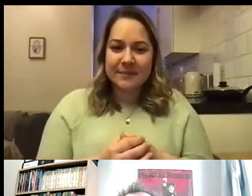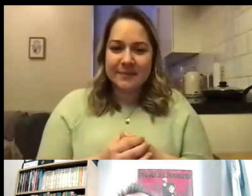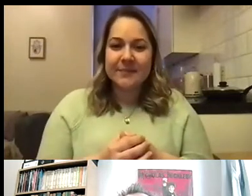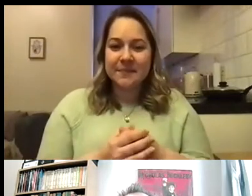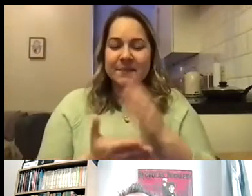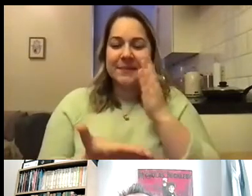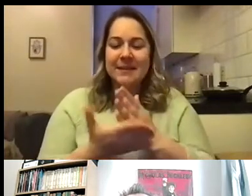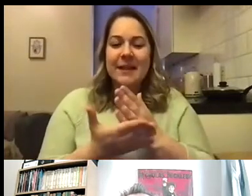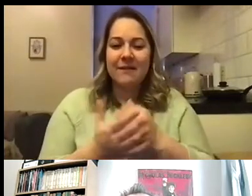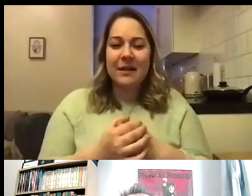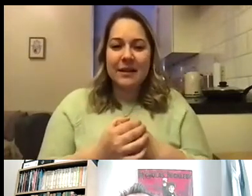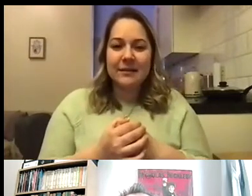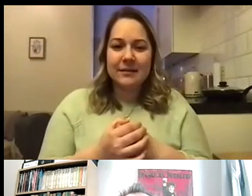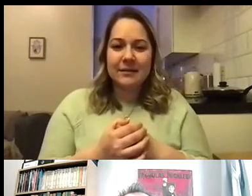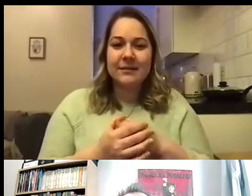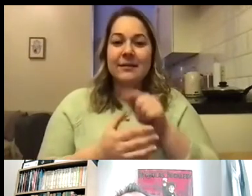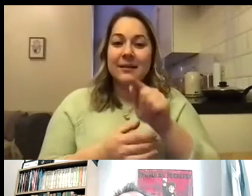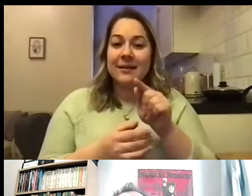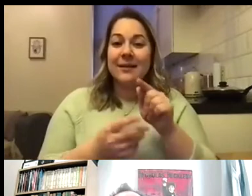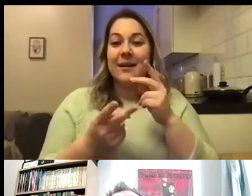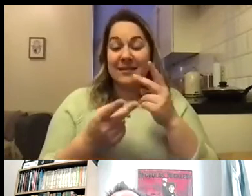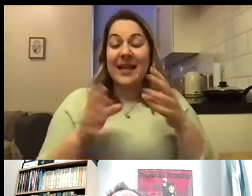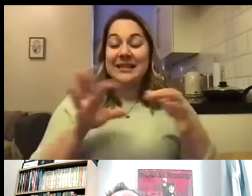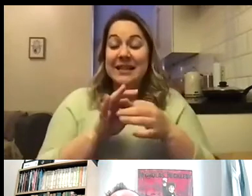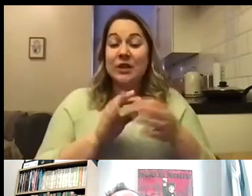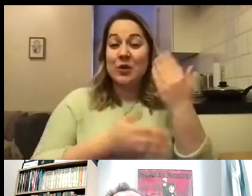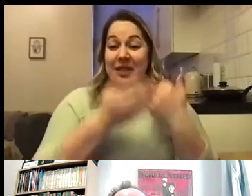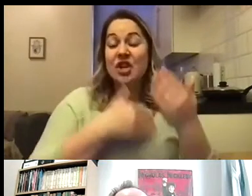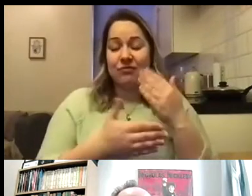That was another thing that wrote the history of this country. So